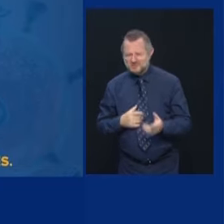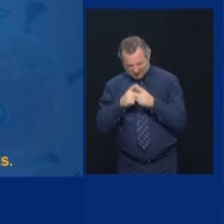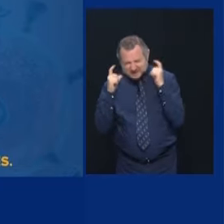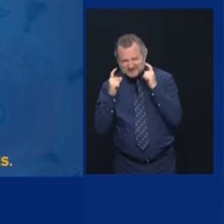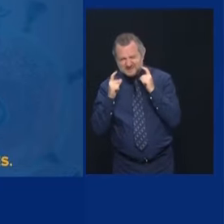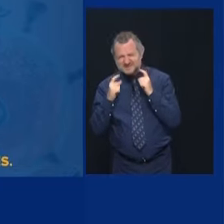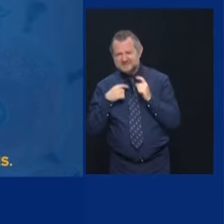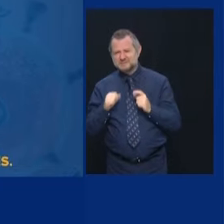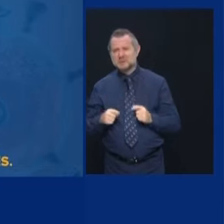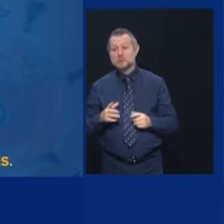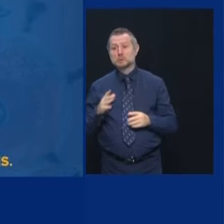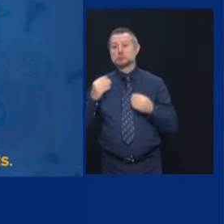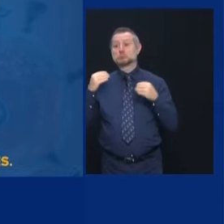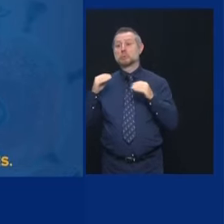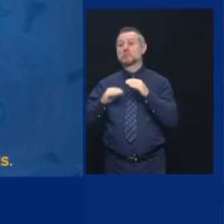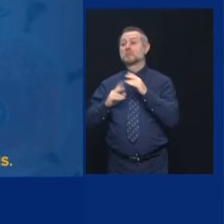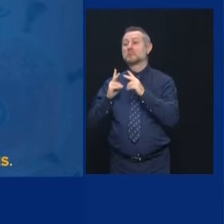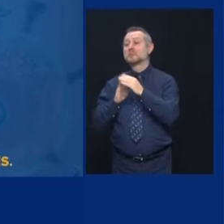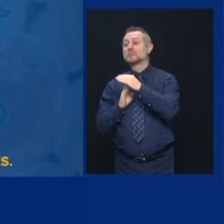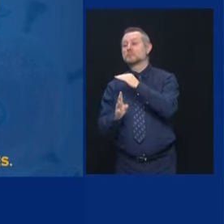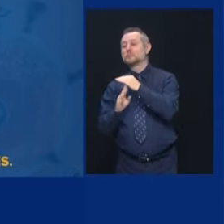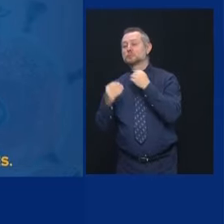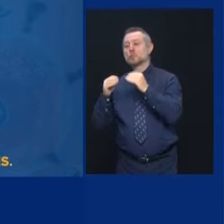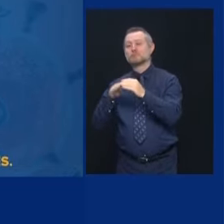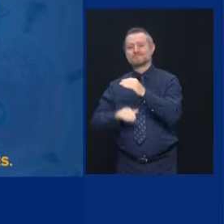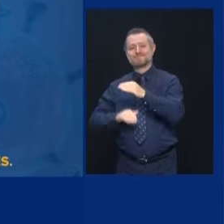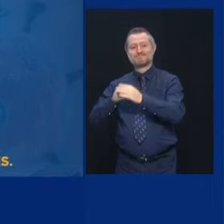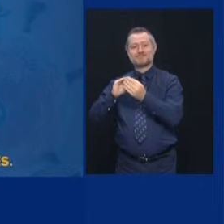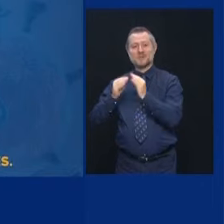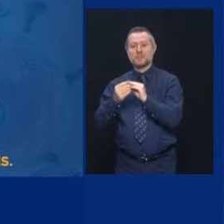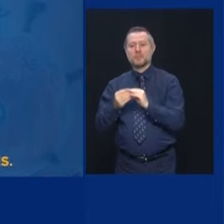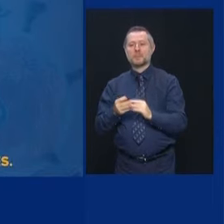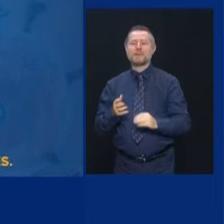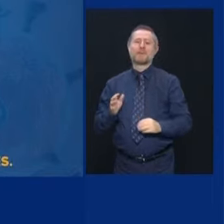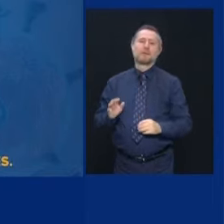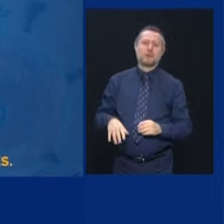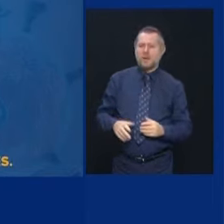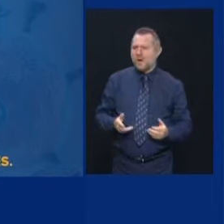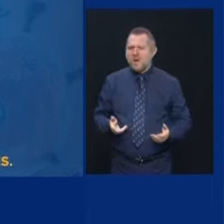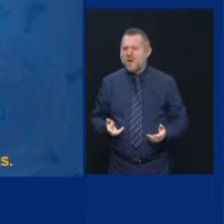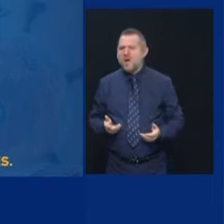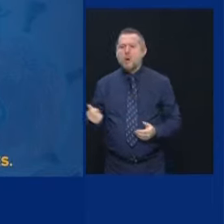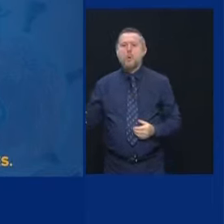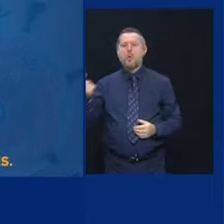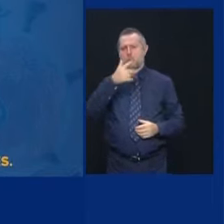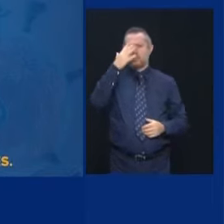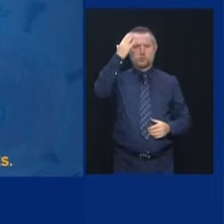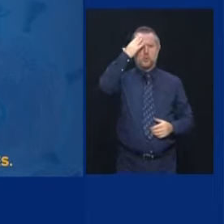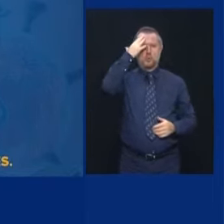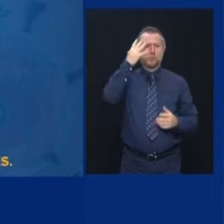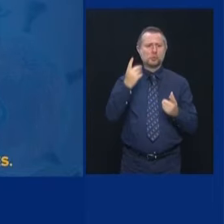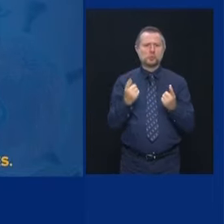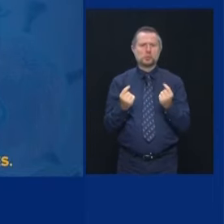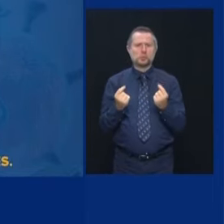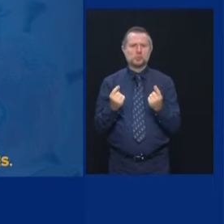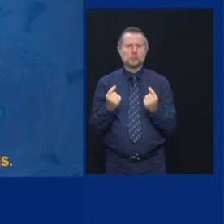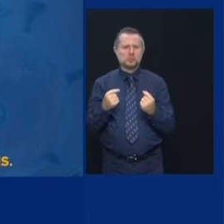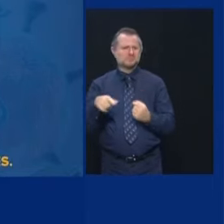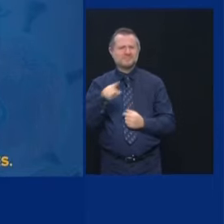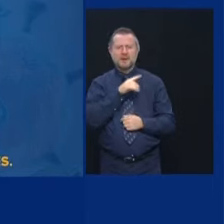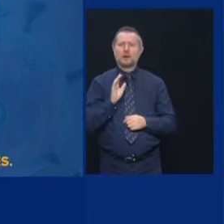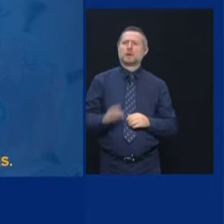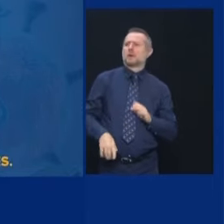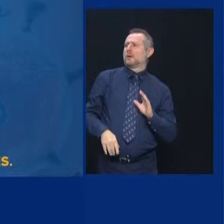in your store. We are past that. Everybody knows the rules. You don't have to pull over a